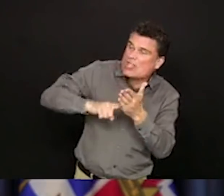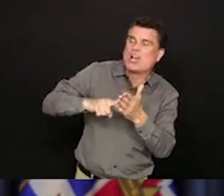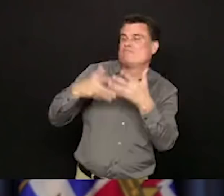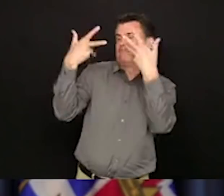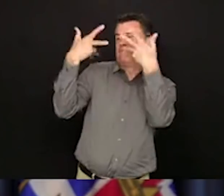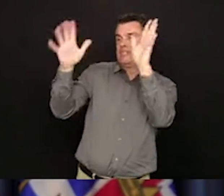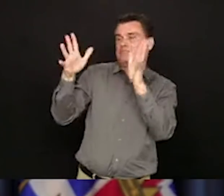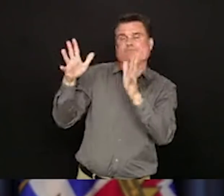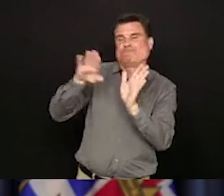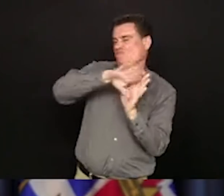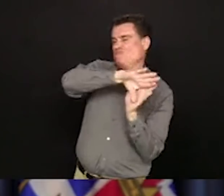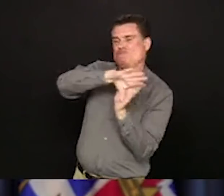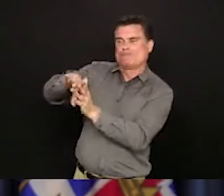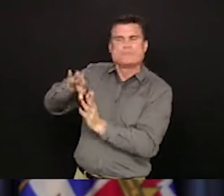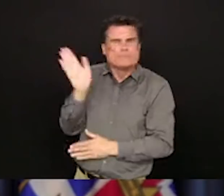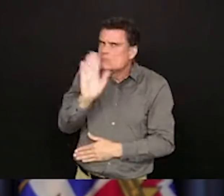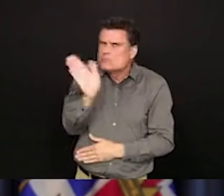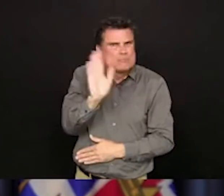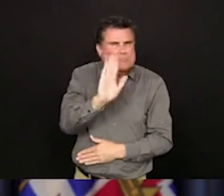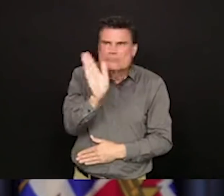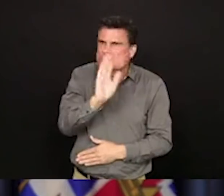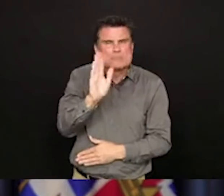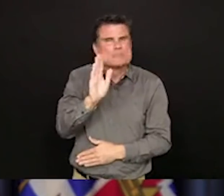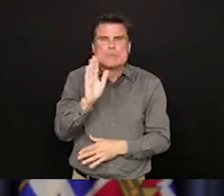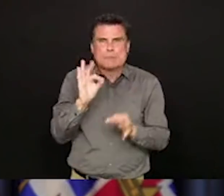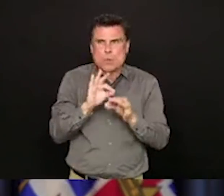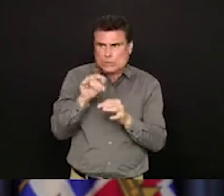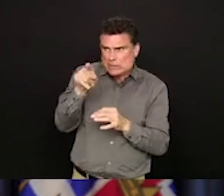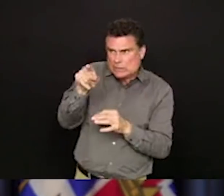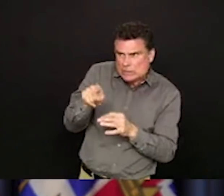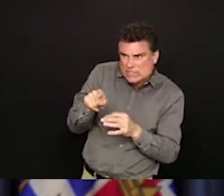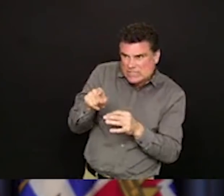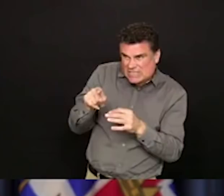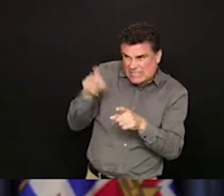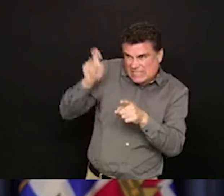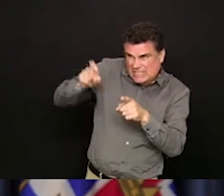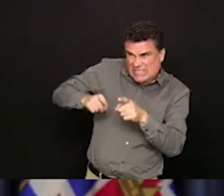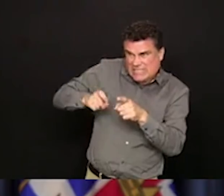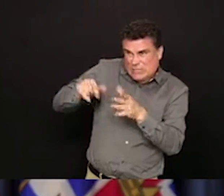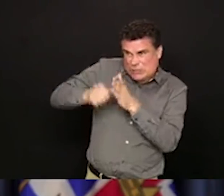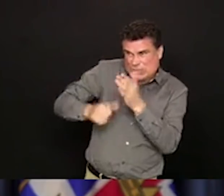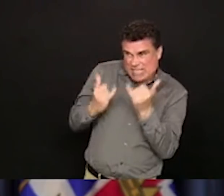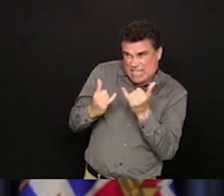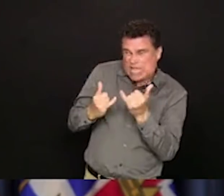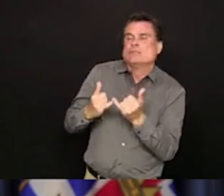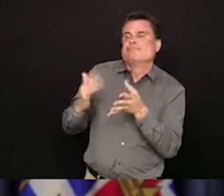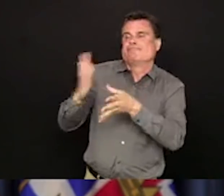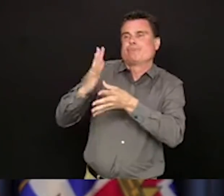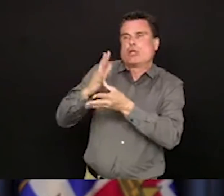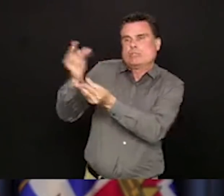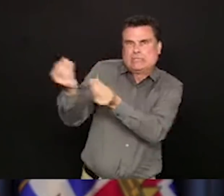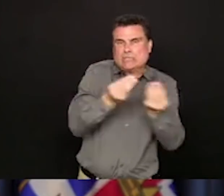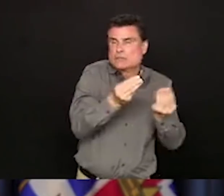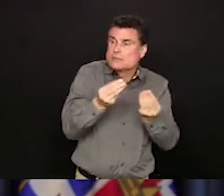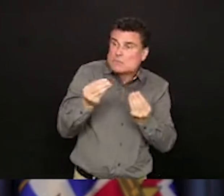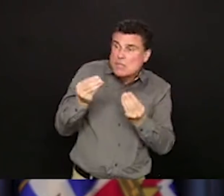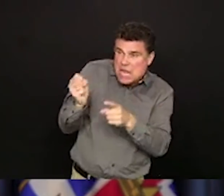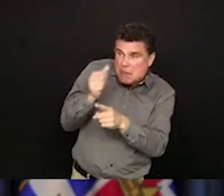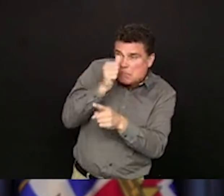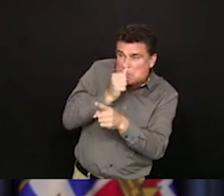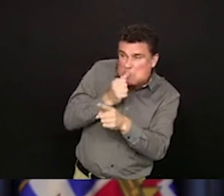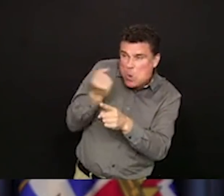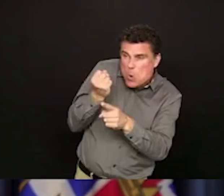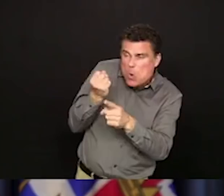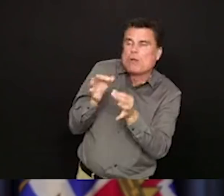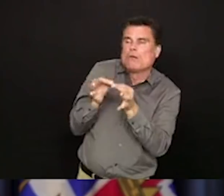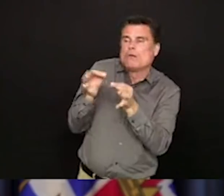surgeries, it should be said, this need to renew on the scope and to go back potentially to having surgeries again in BC,